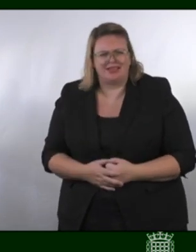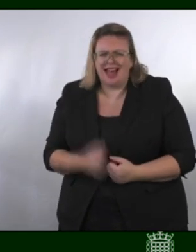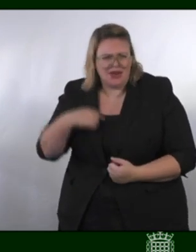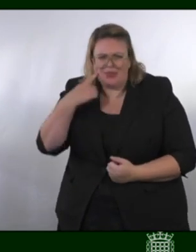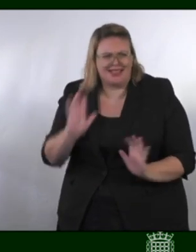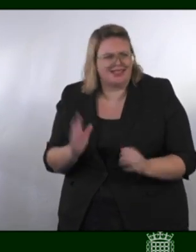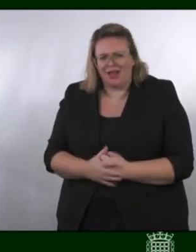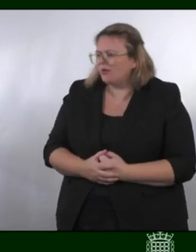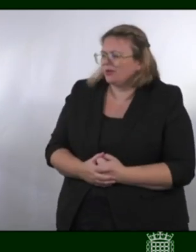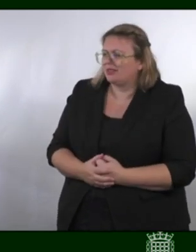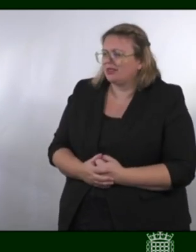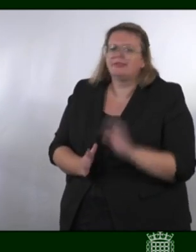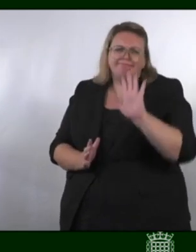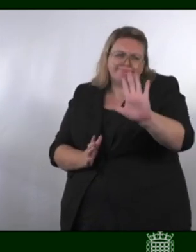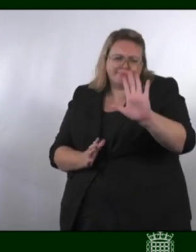this means.